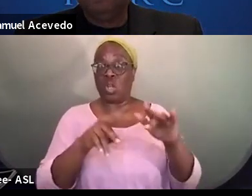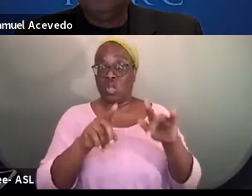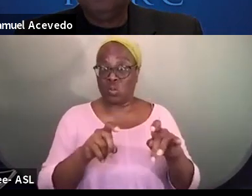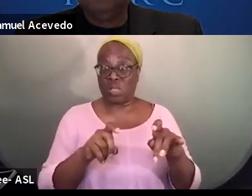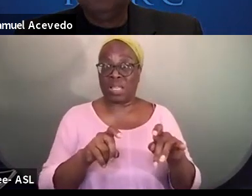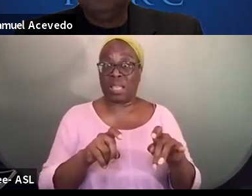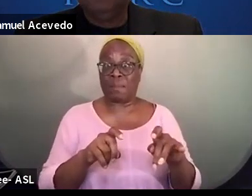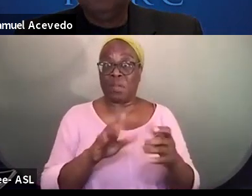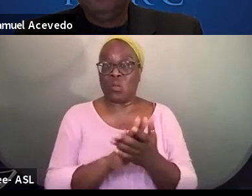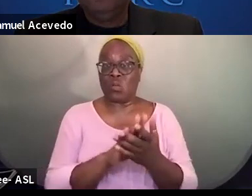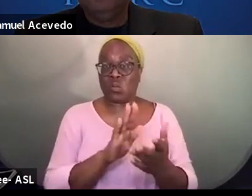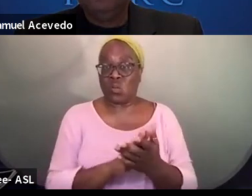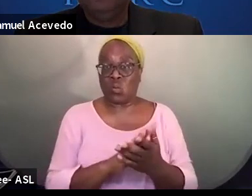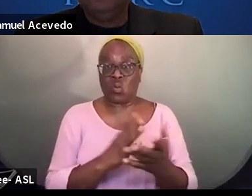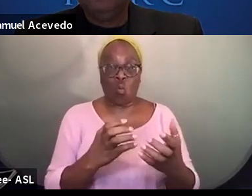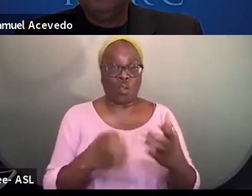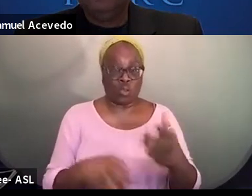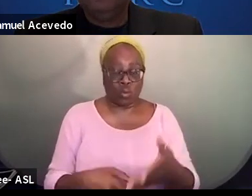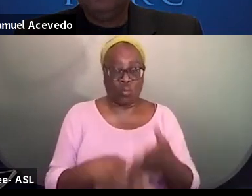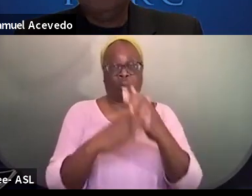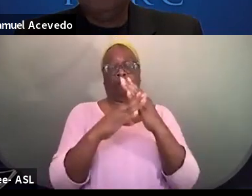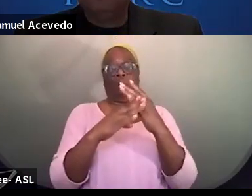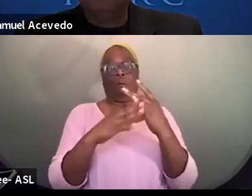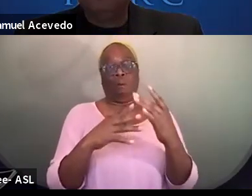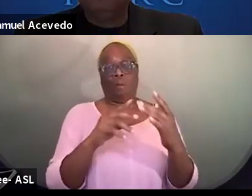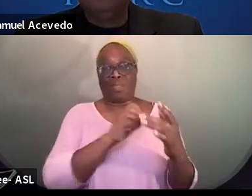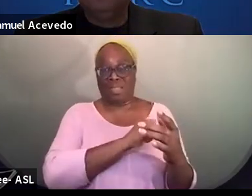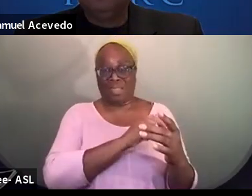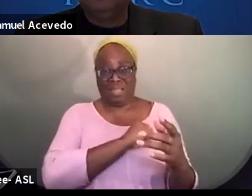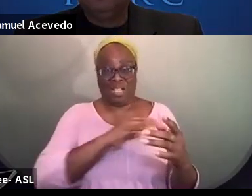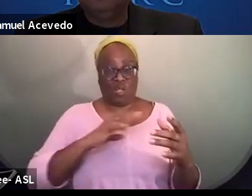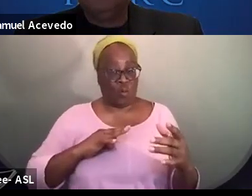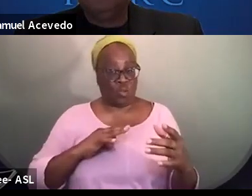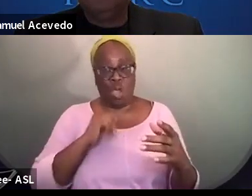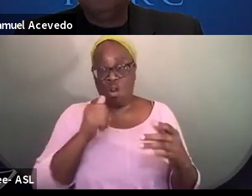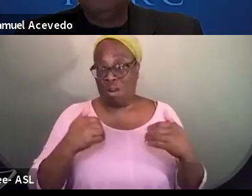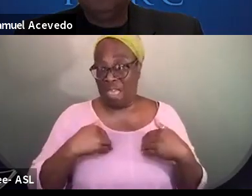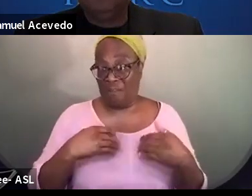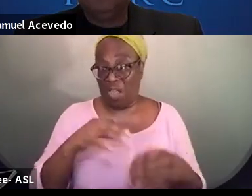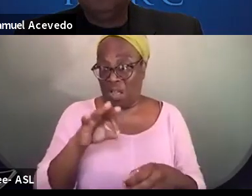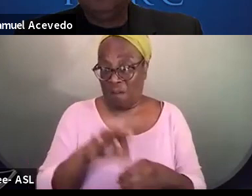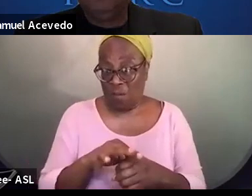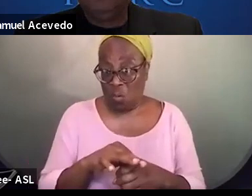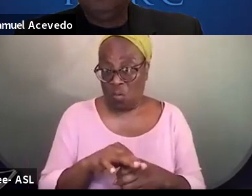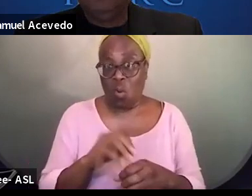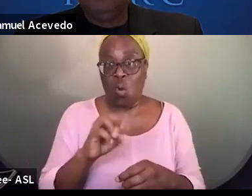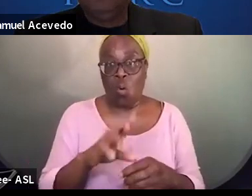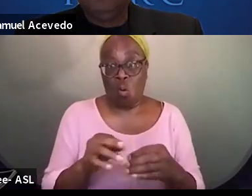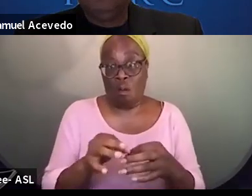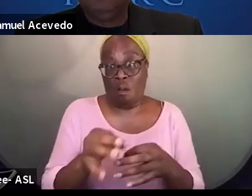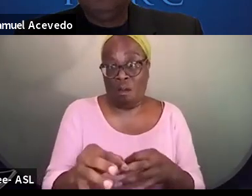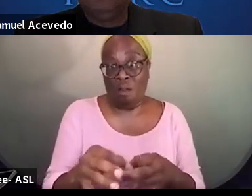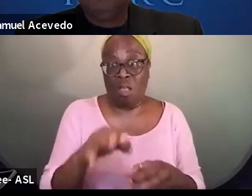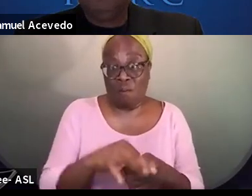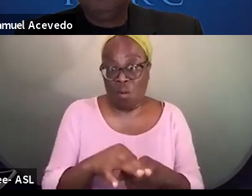from putting forward its recommendations. Not holding a vote or delaying the vote would be a reassertion of the racist systems that have long denied access to these